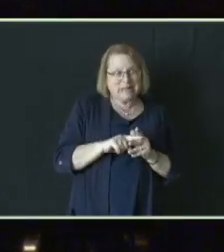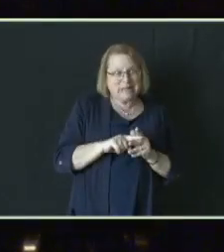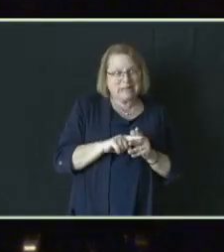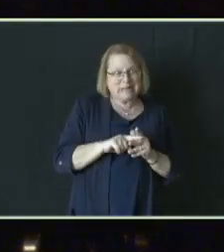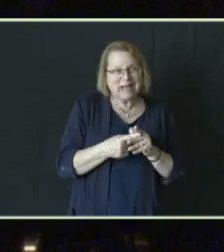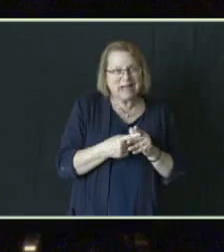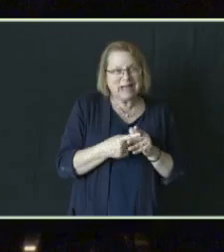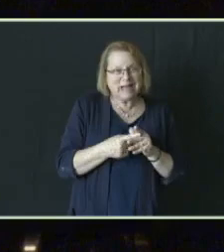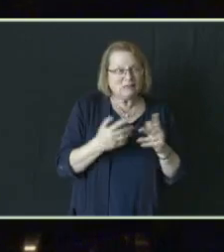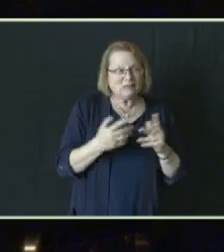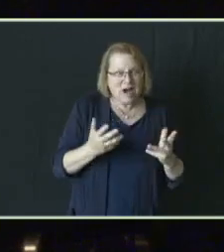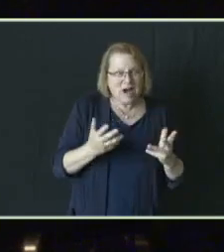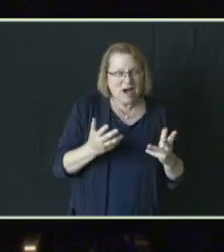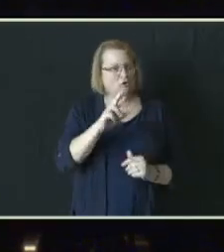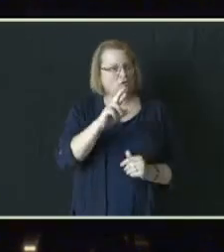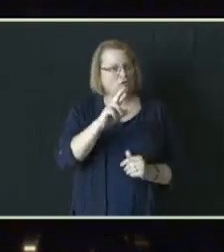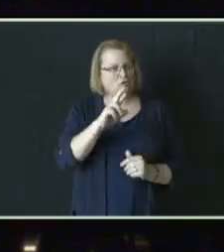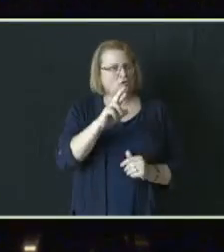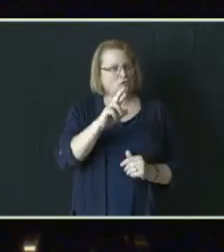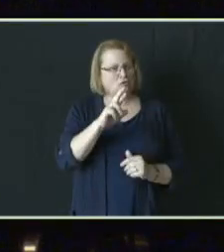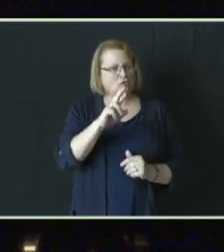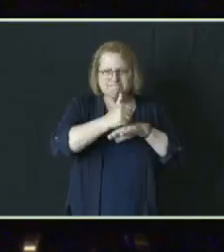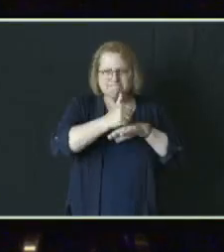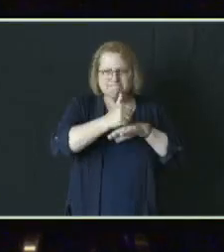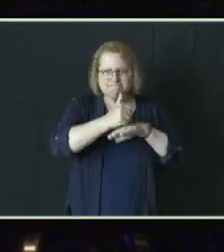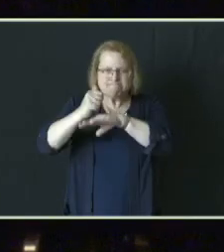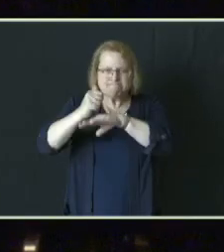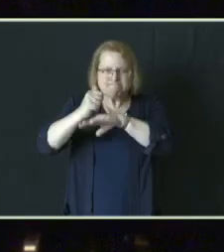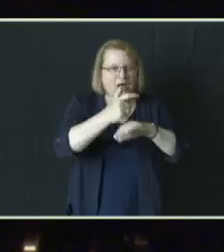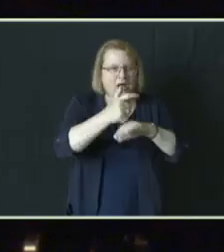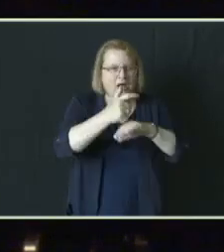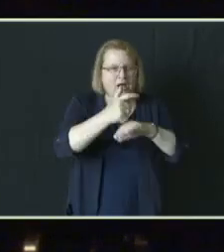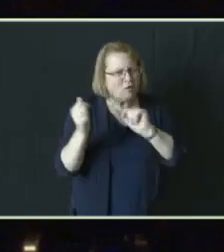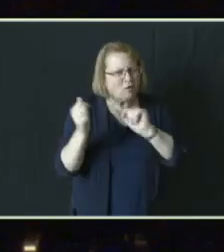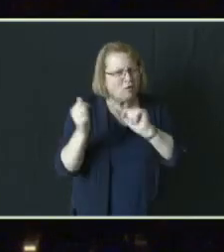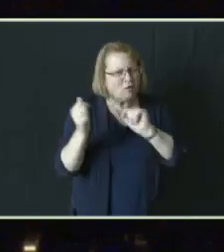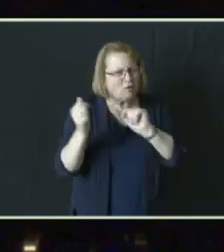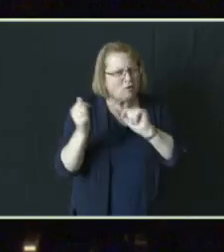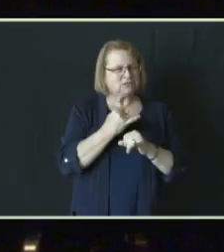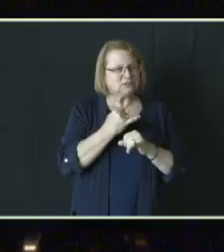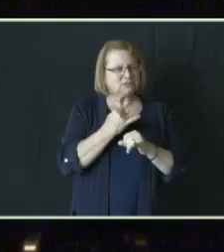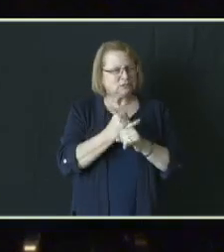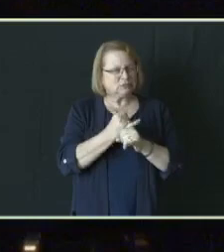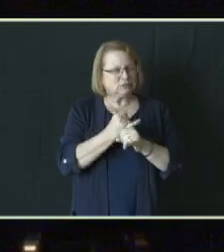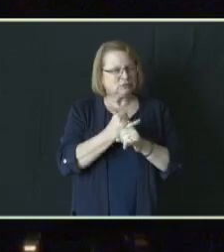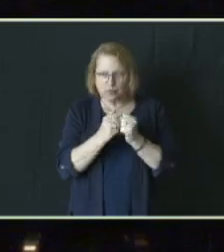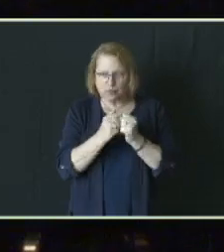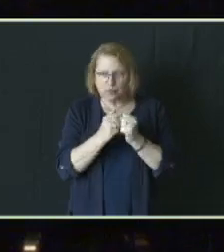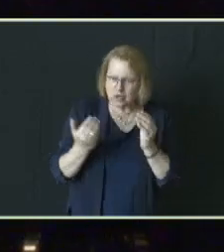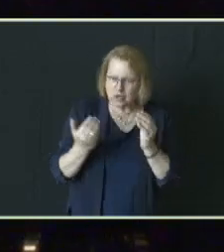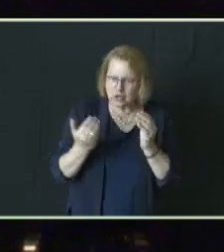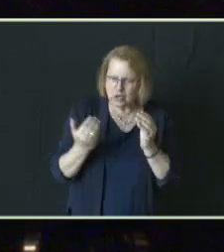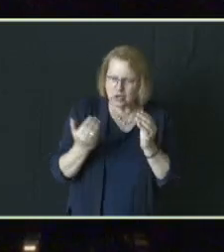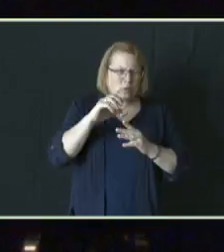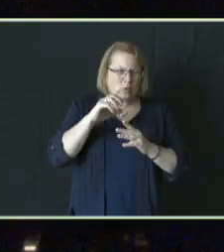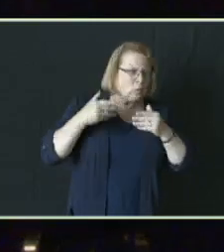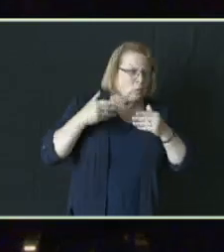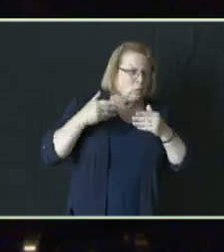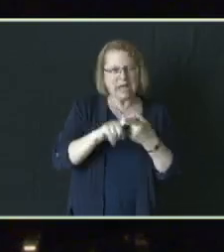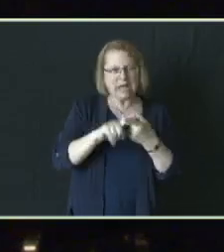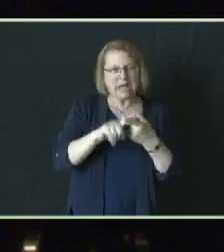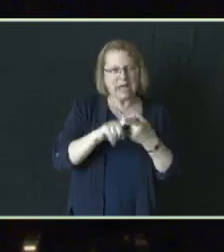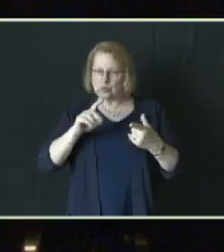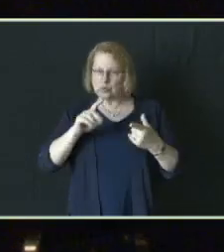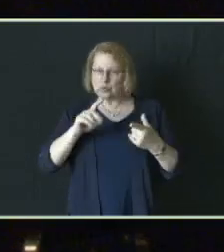reinvention of these institutions around a new set of principles of collaboration, openness, interdependence,